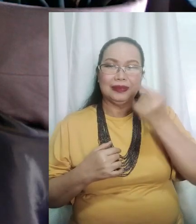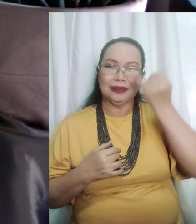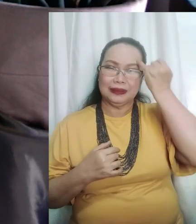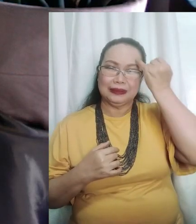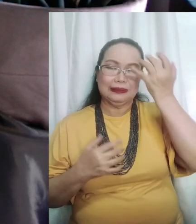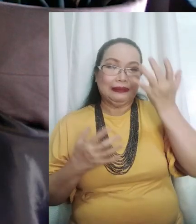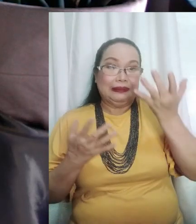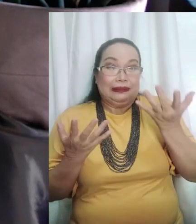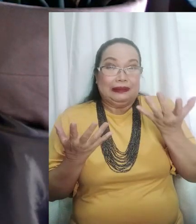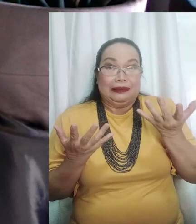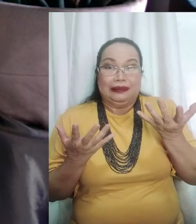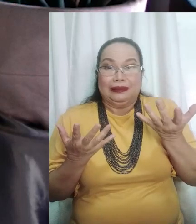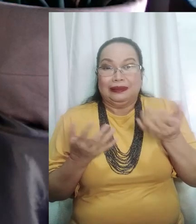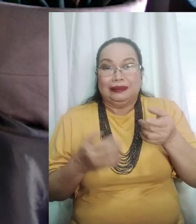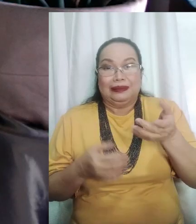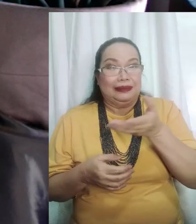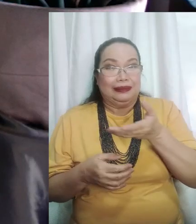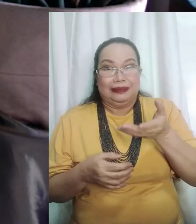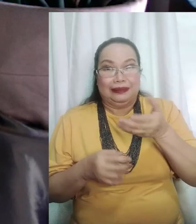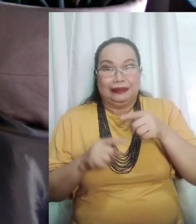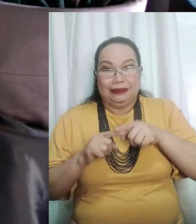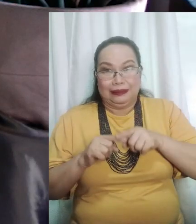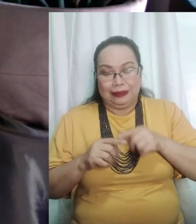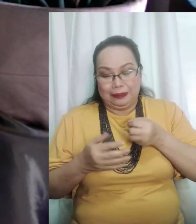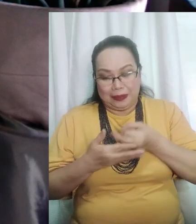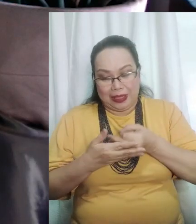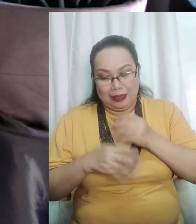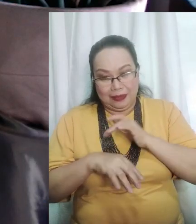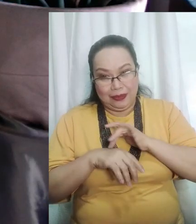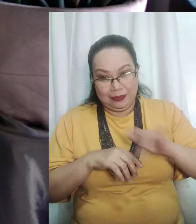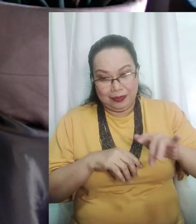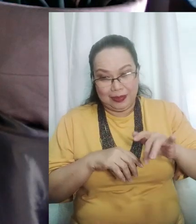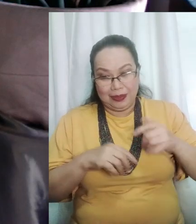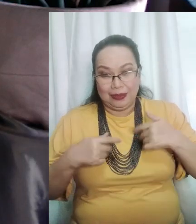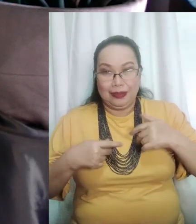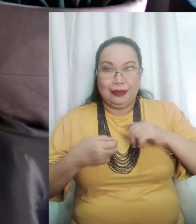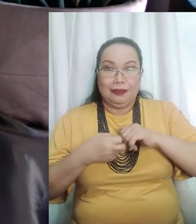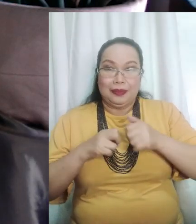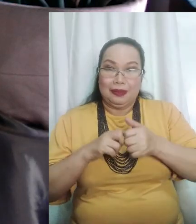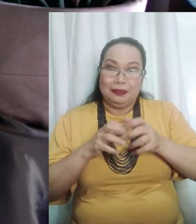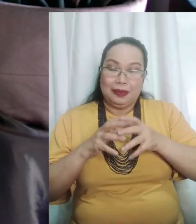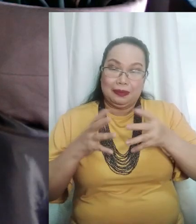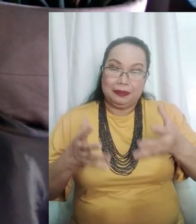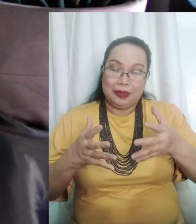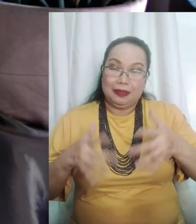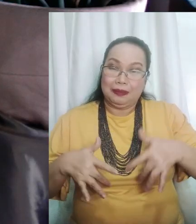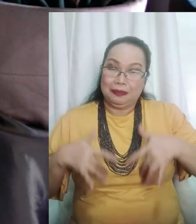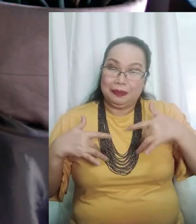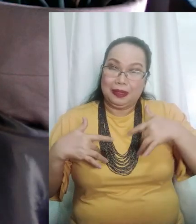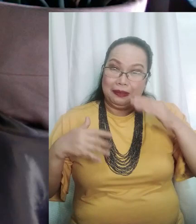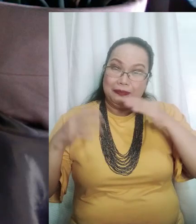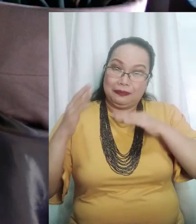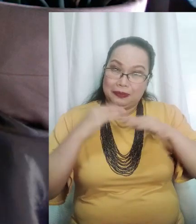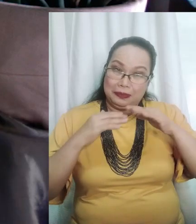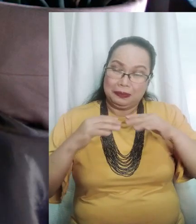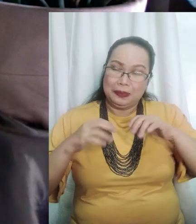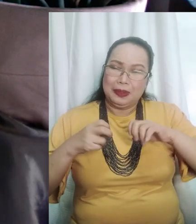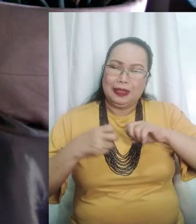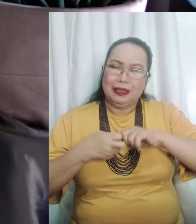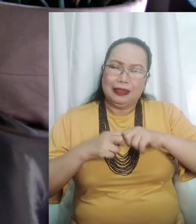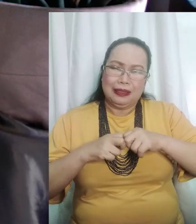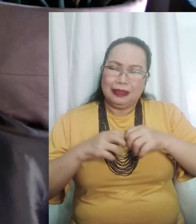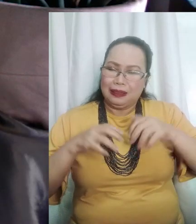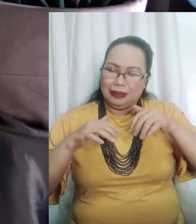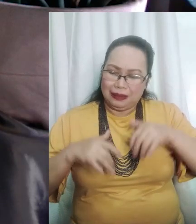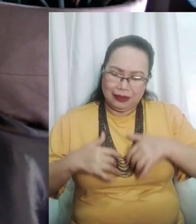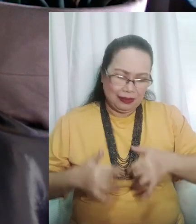imagine everything and everyone you depended on in life and depend on today, right now. Okay? All